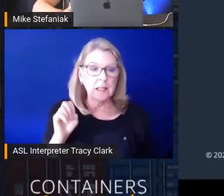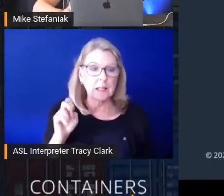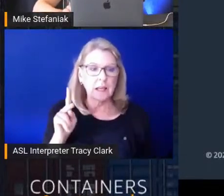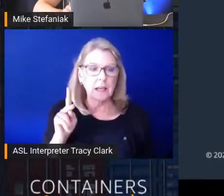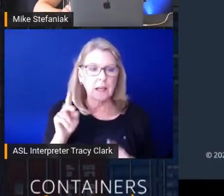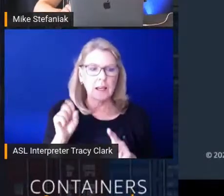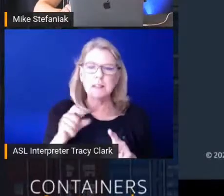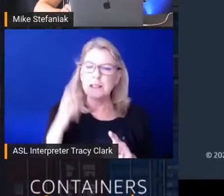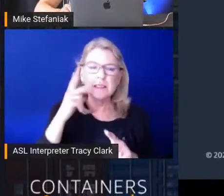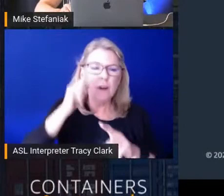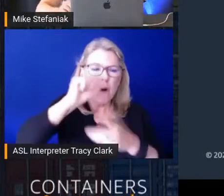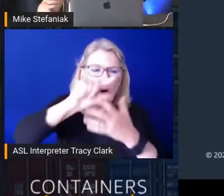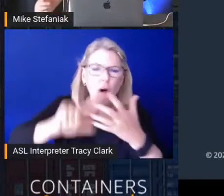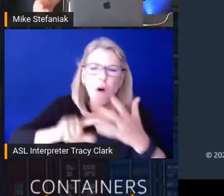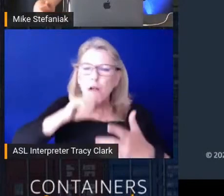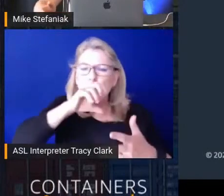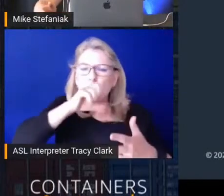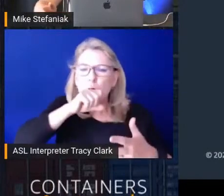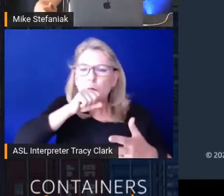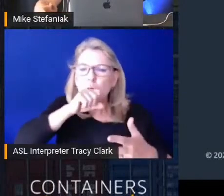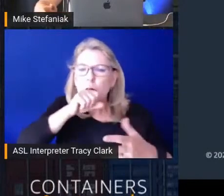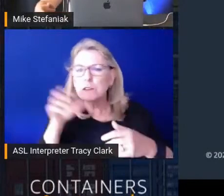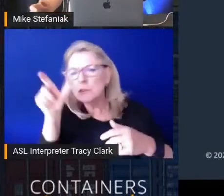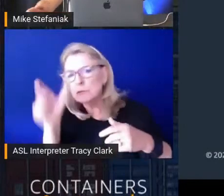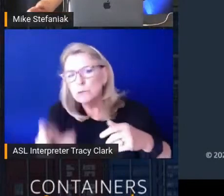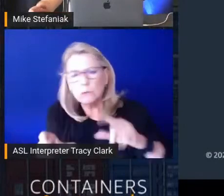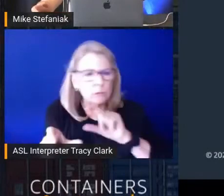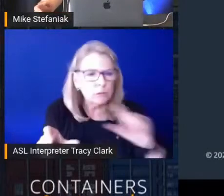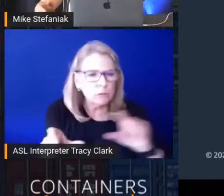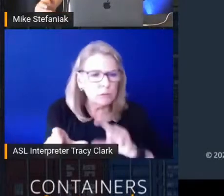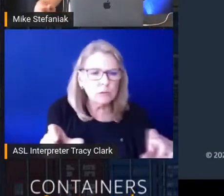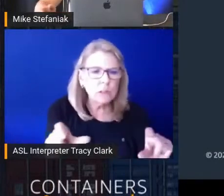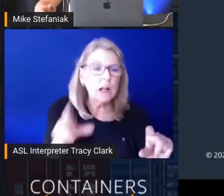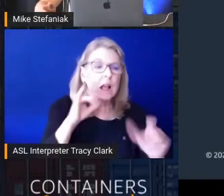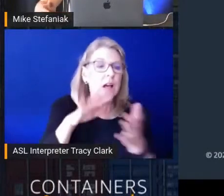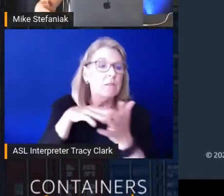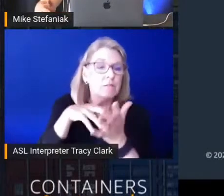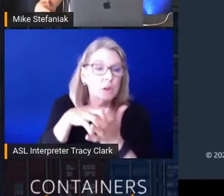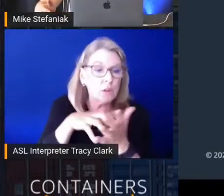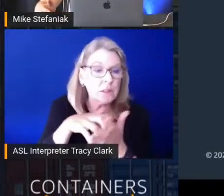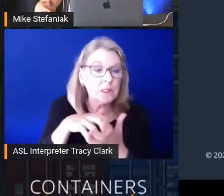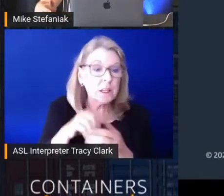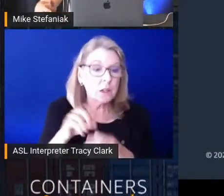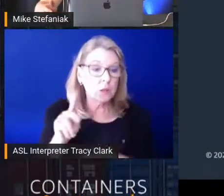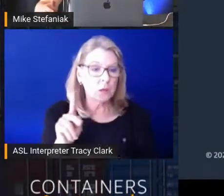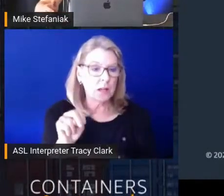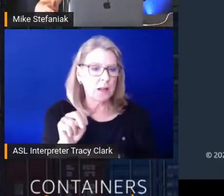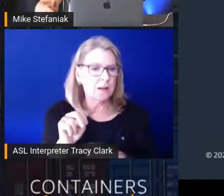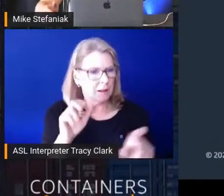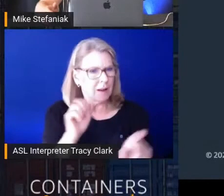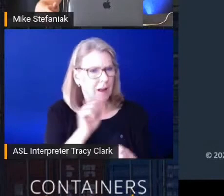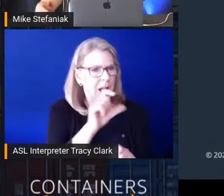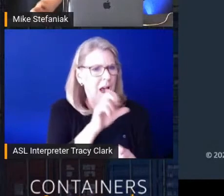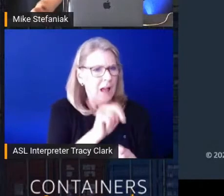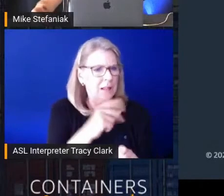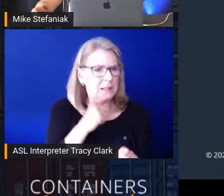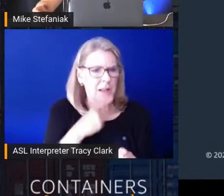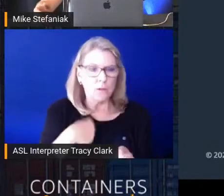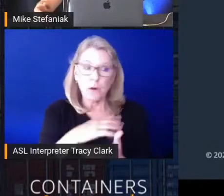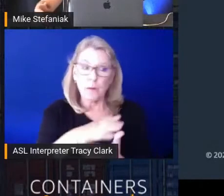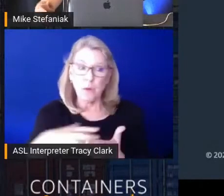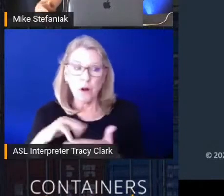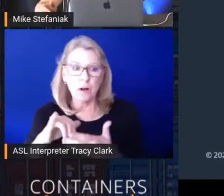And so things like vulnerabilities in Kubernetes, Alan mentioned this, we're part of the product security committee that's responsible for